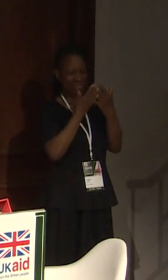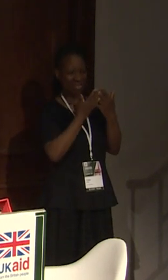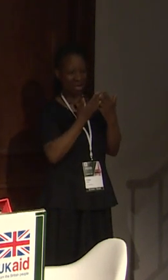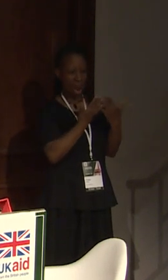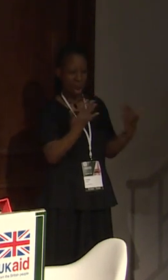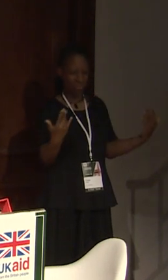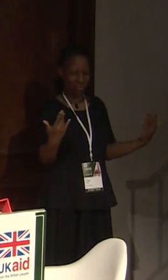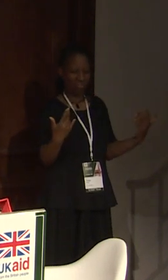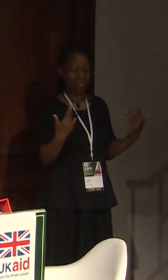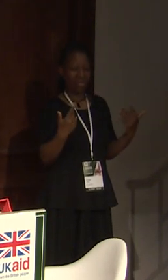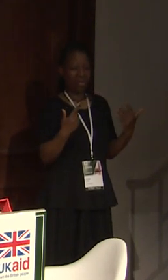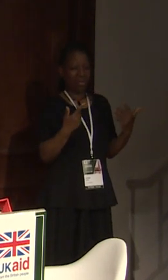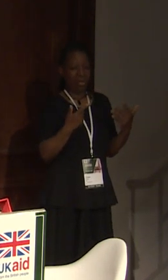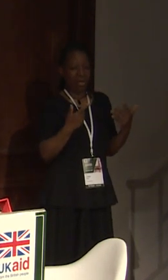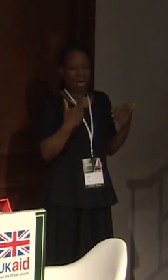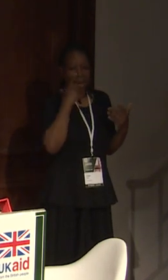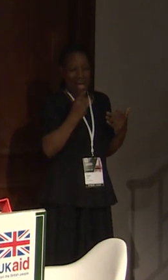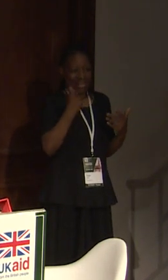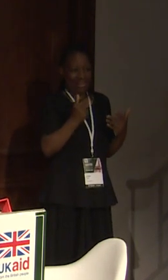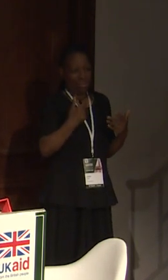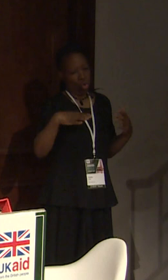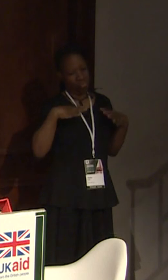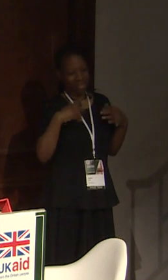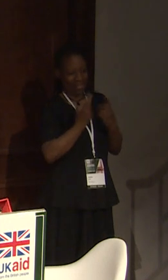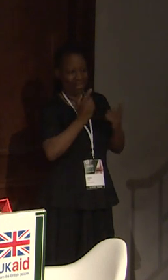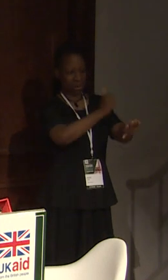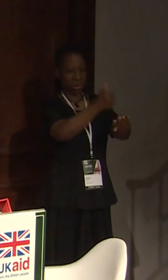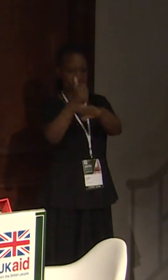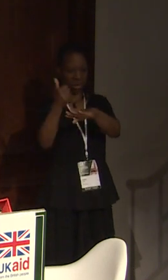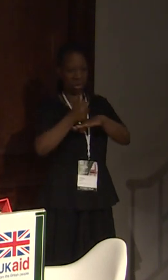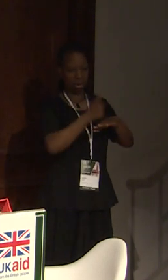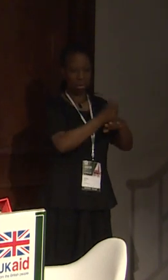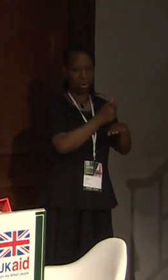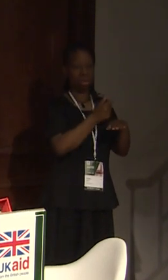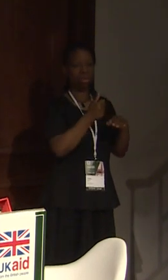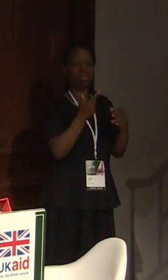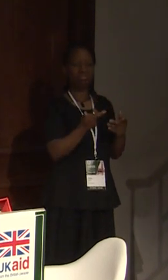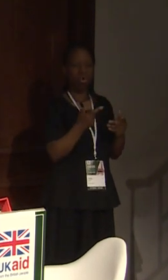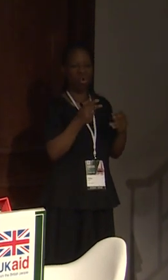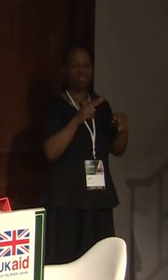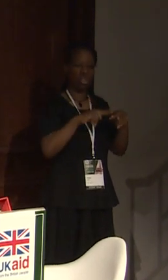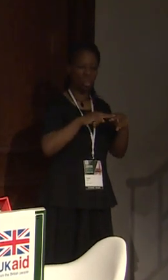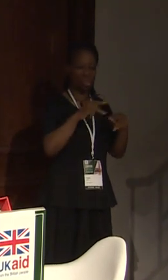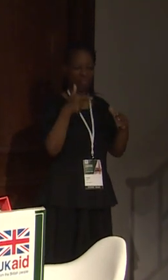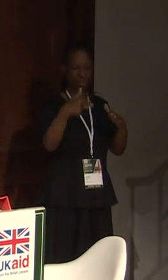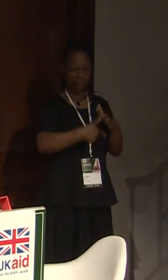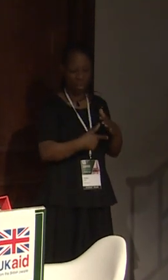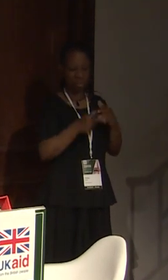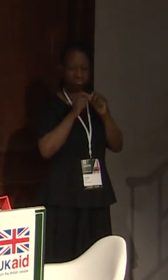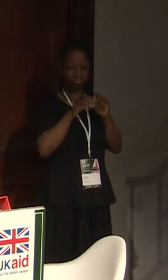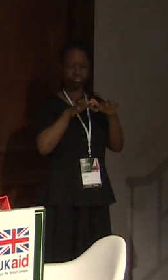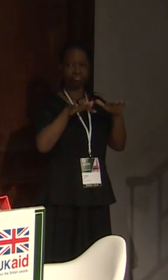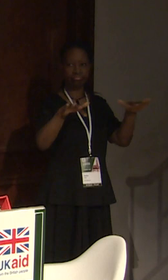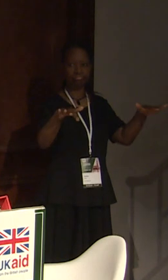existing installed capacity. And that existing installed capacity for fossil fuel generation is tied into forward contracts